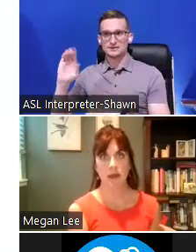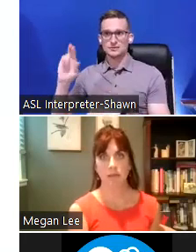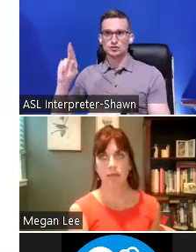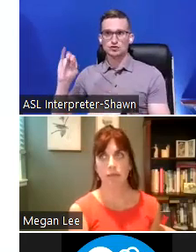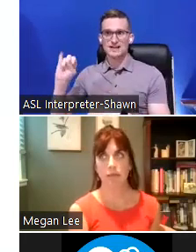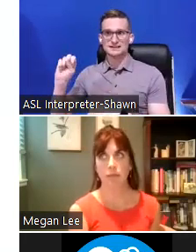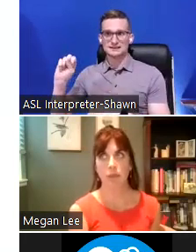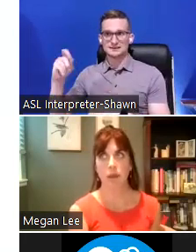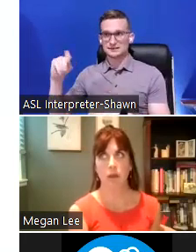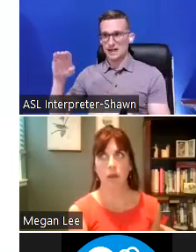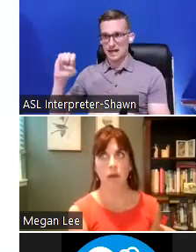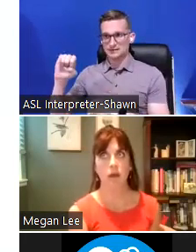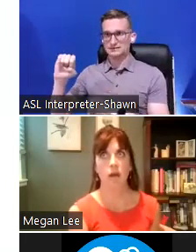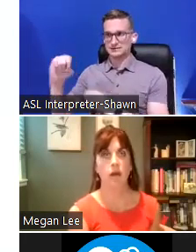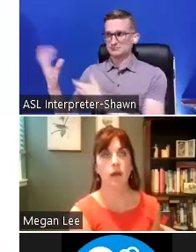is,